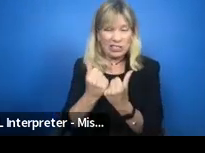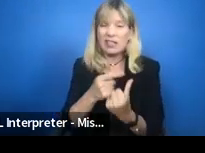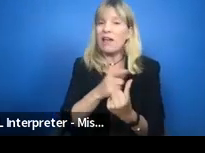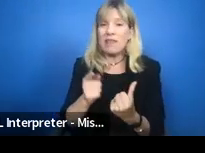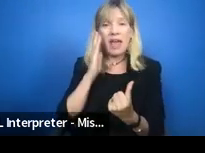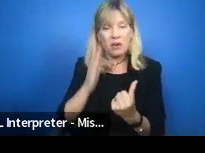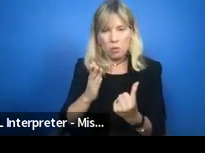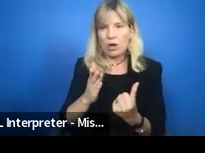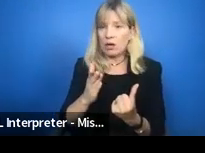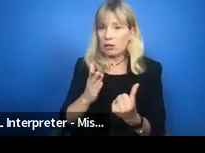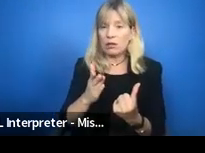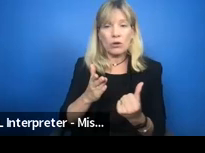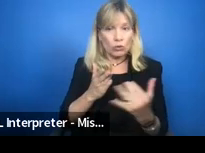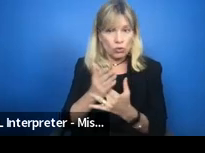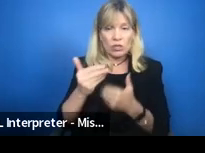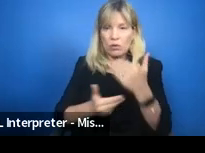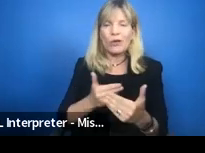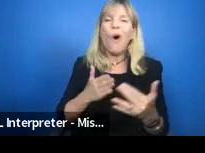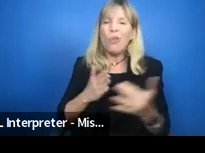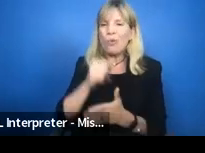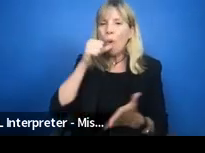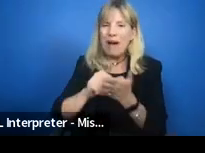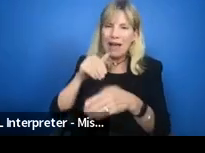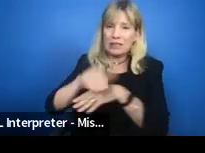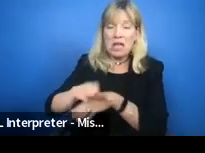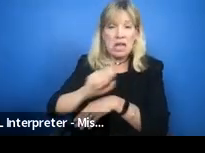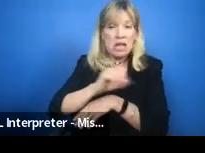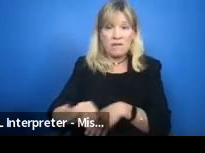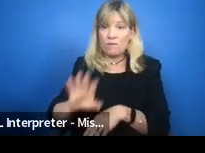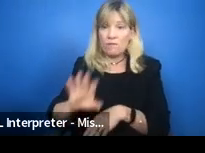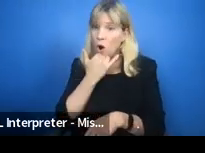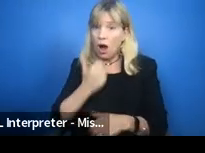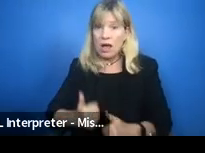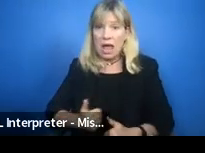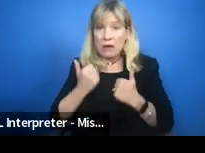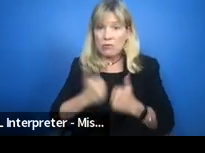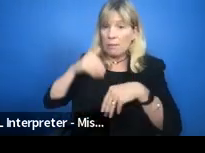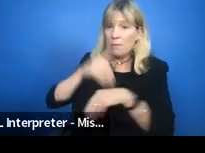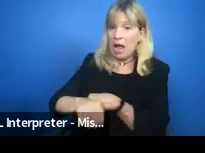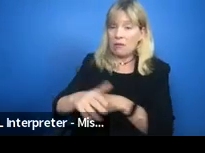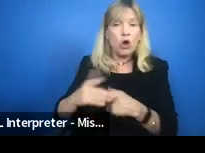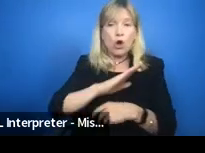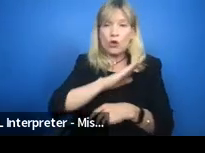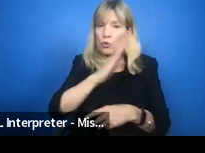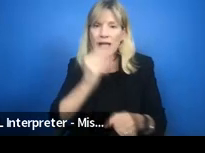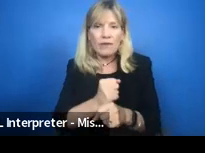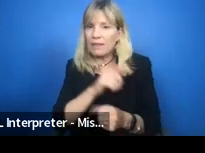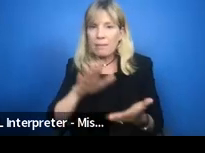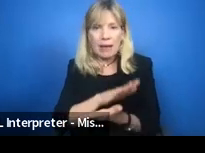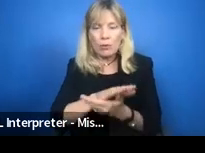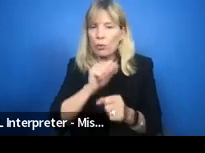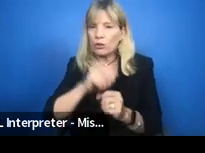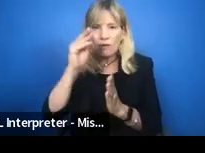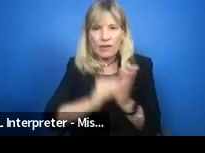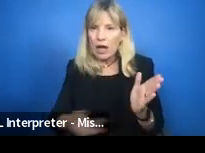to be conducting this process through traditional mail. And if they don't have your correct address, you'll never get the renewal packet. If you